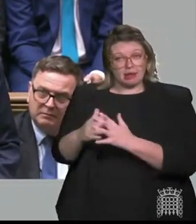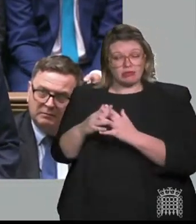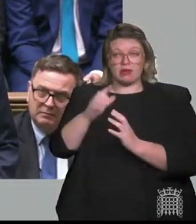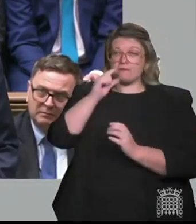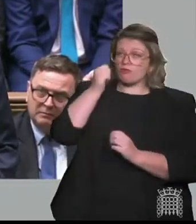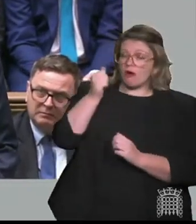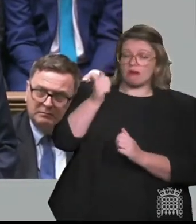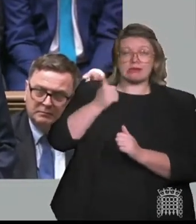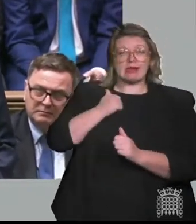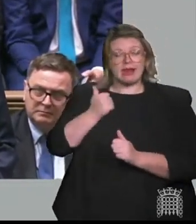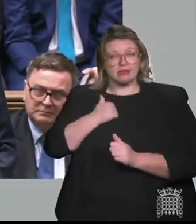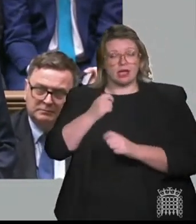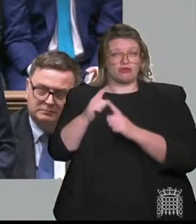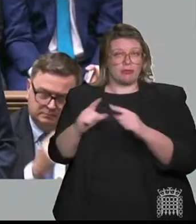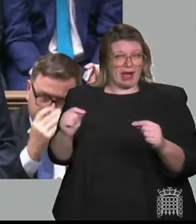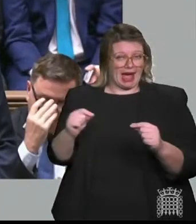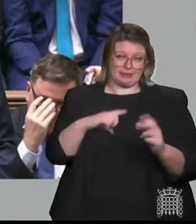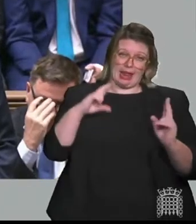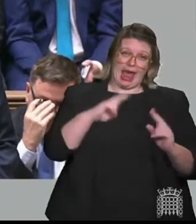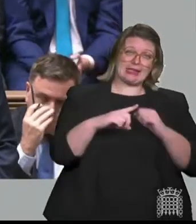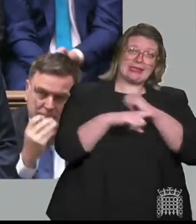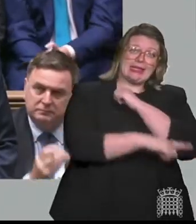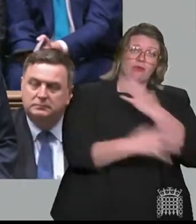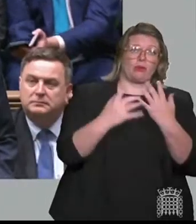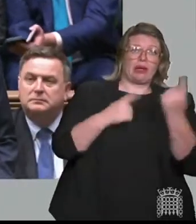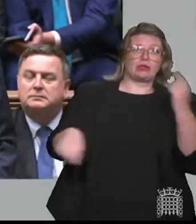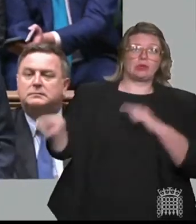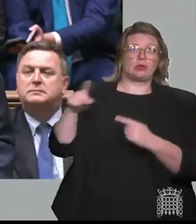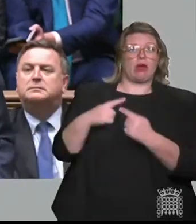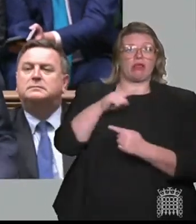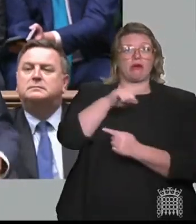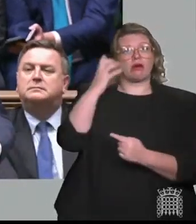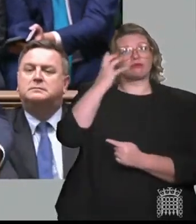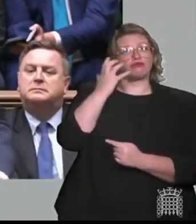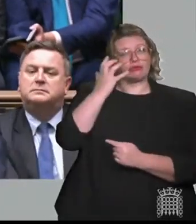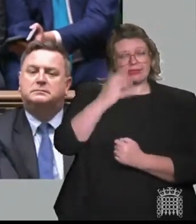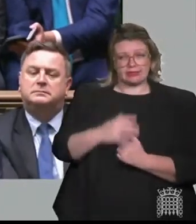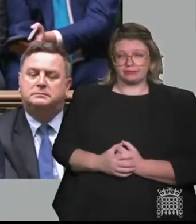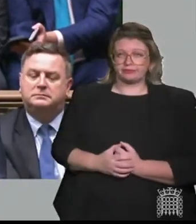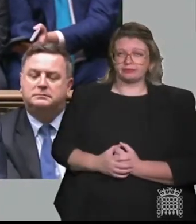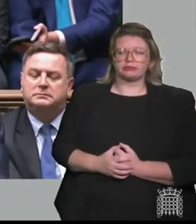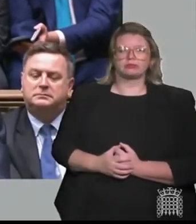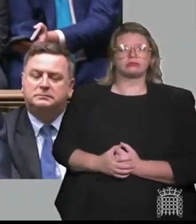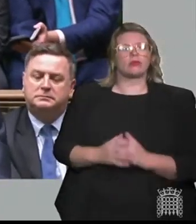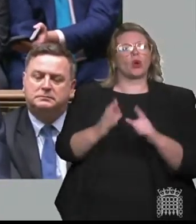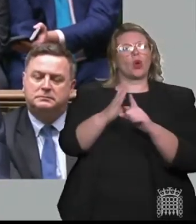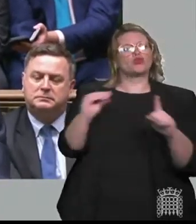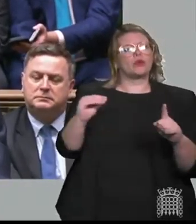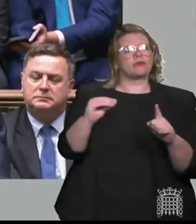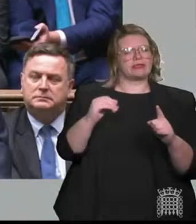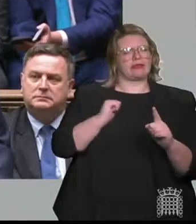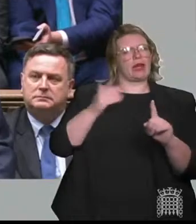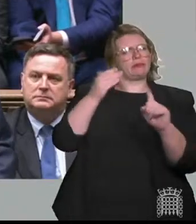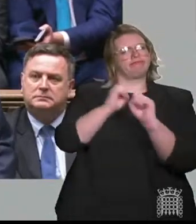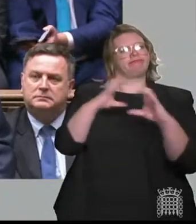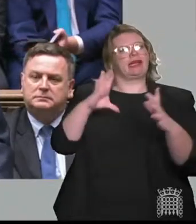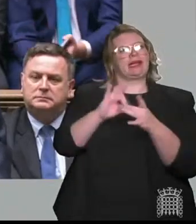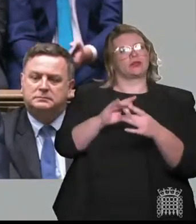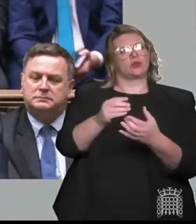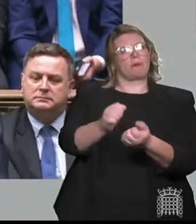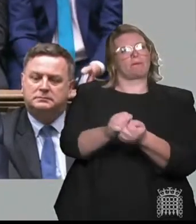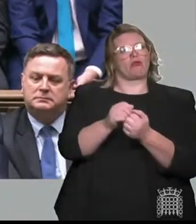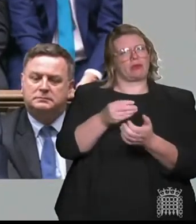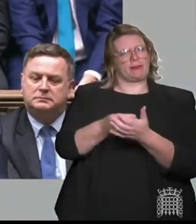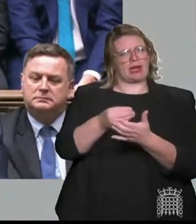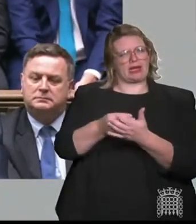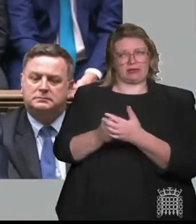Japan. I turn to borrowing. The Right Honourable Lady opposite said when it comes to borrowing, she will take it up